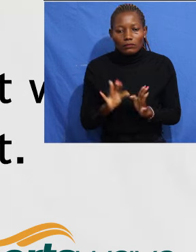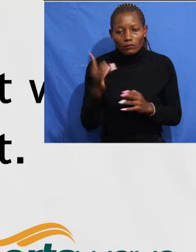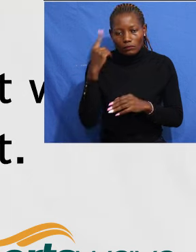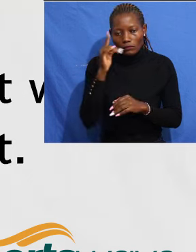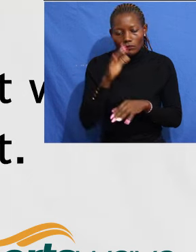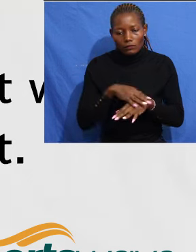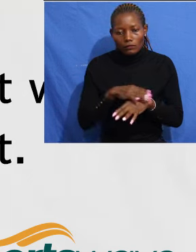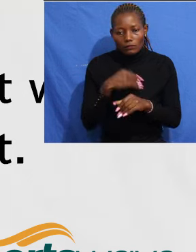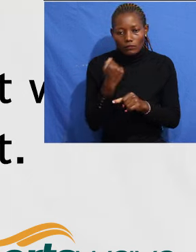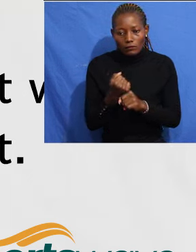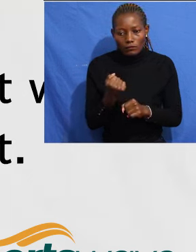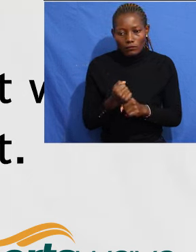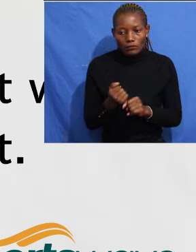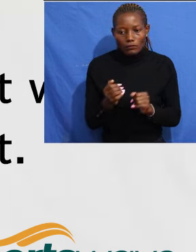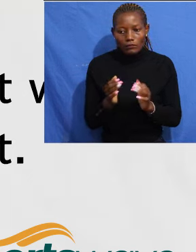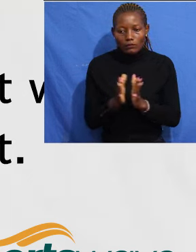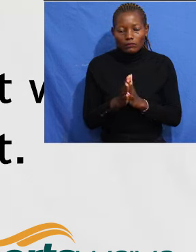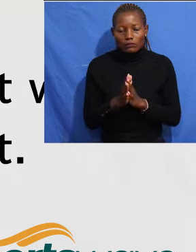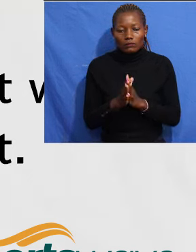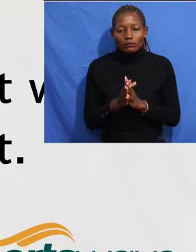but we are often unaware